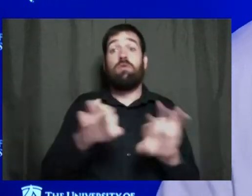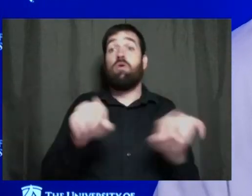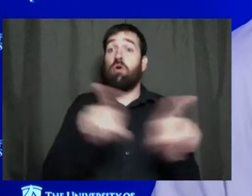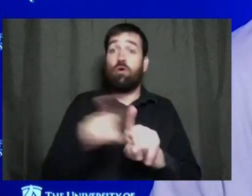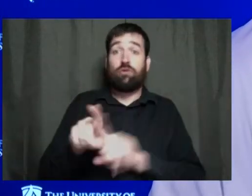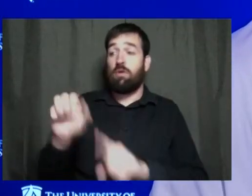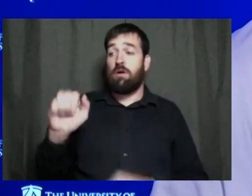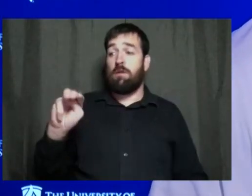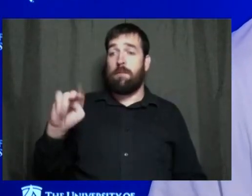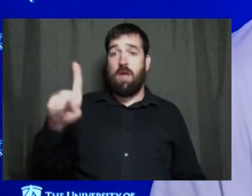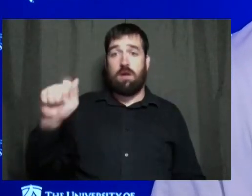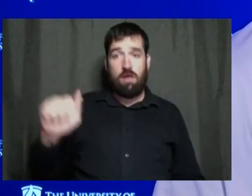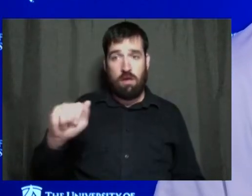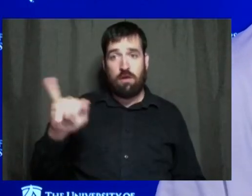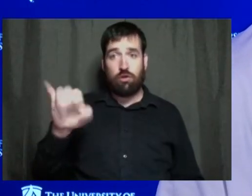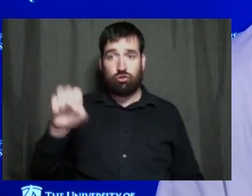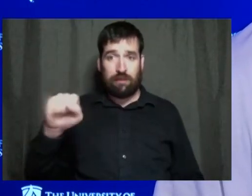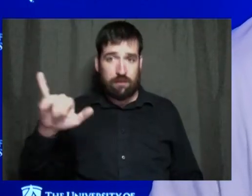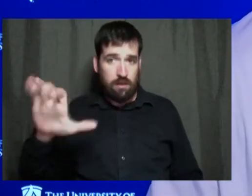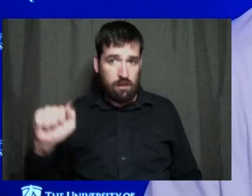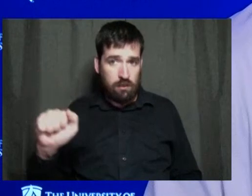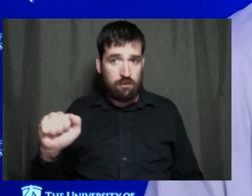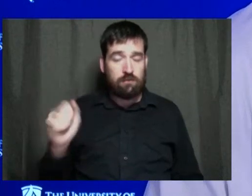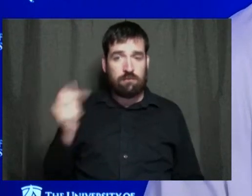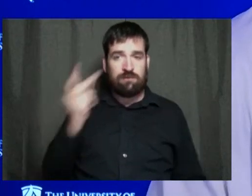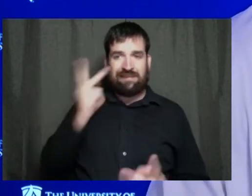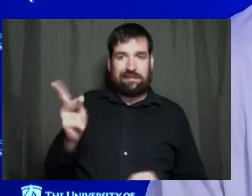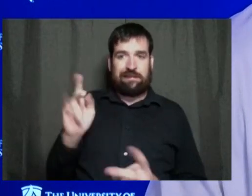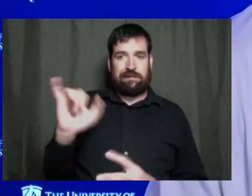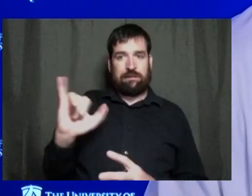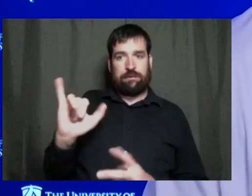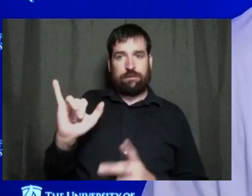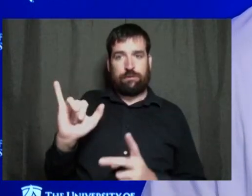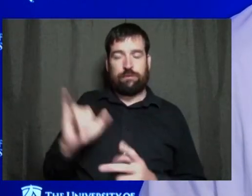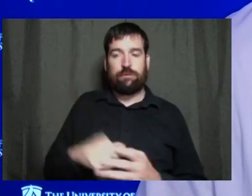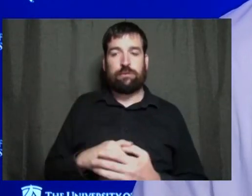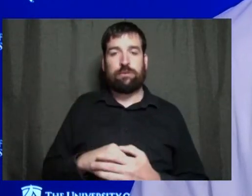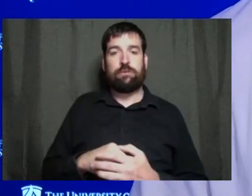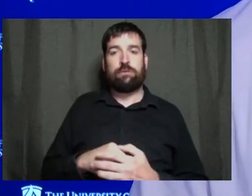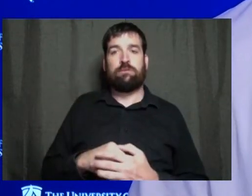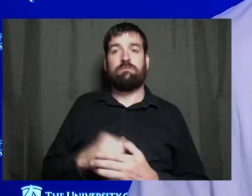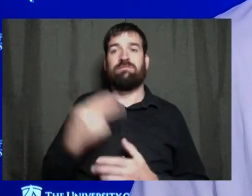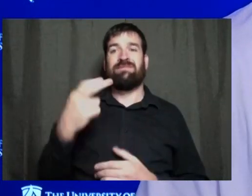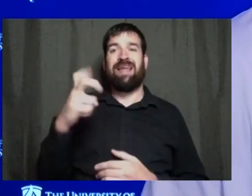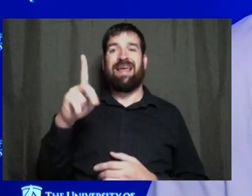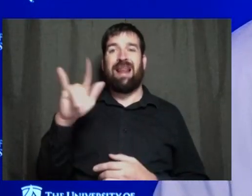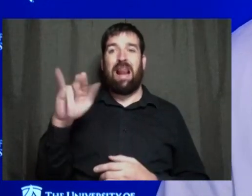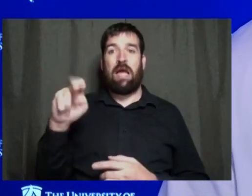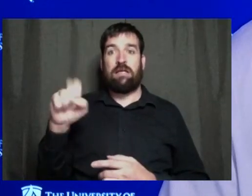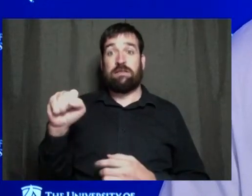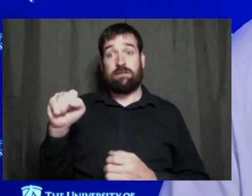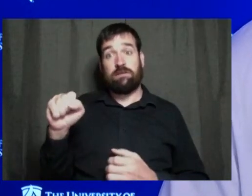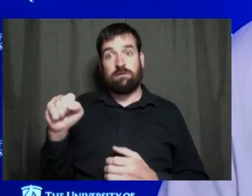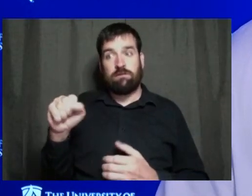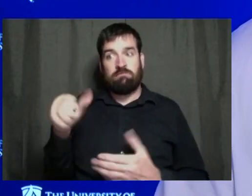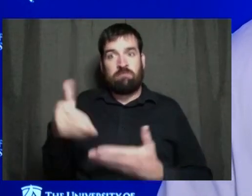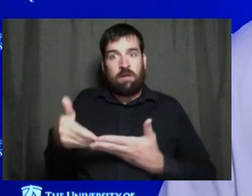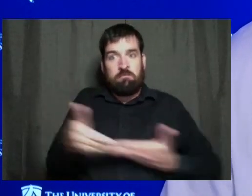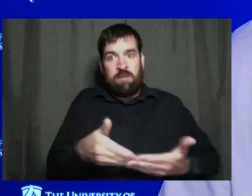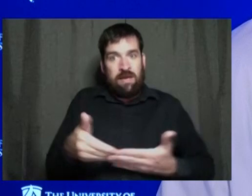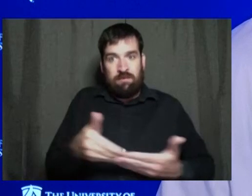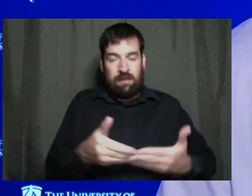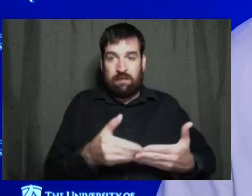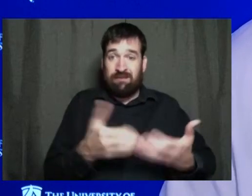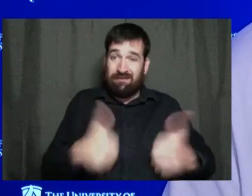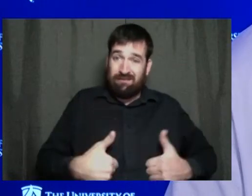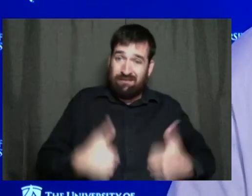we have seen also headlines now about all of the orphans that have been left, not just here in the United States, but around the world